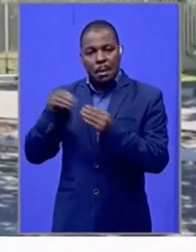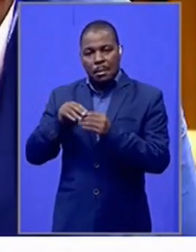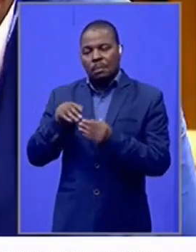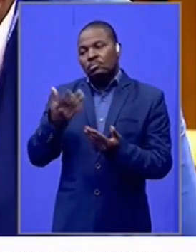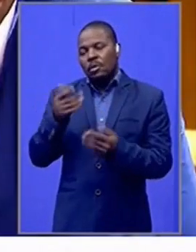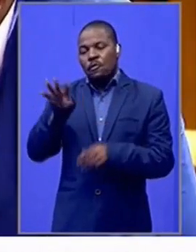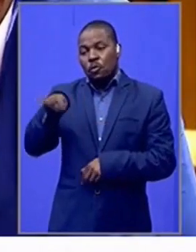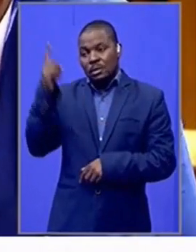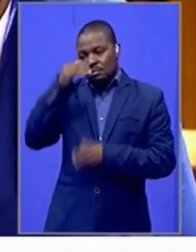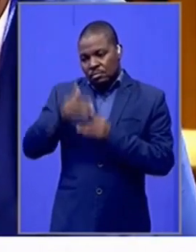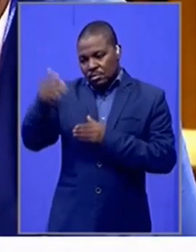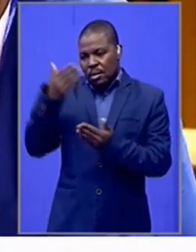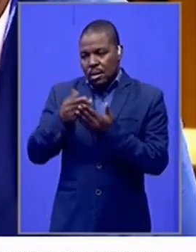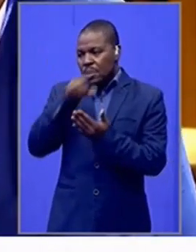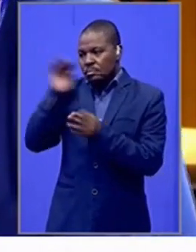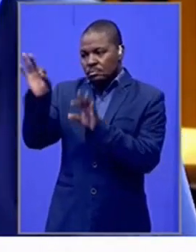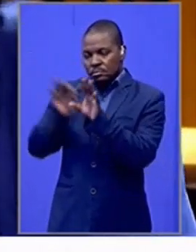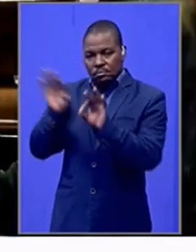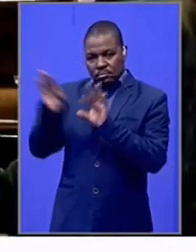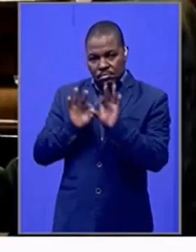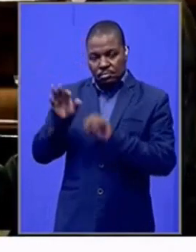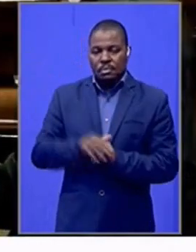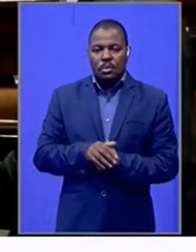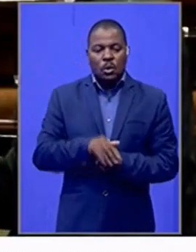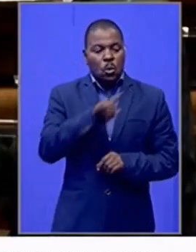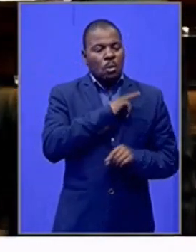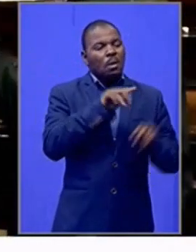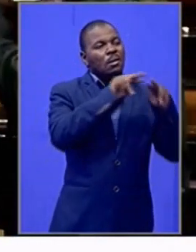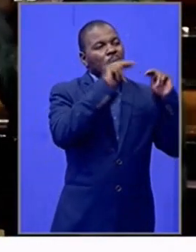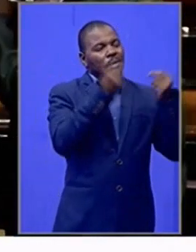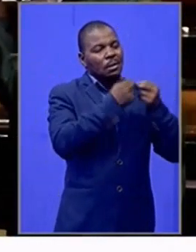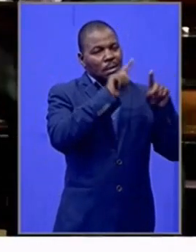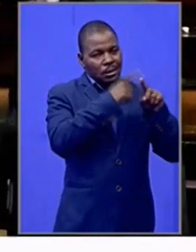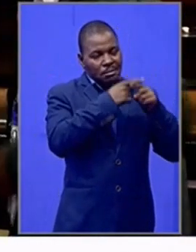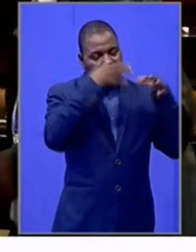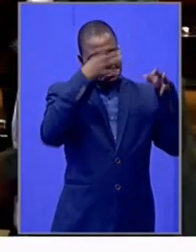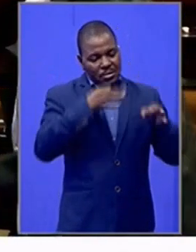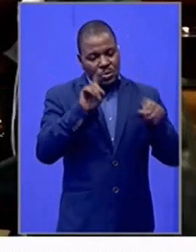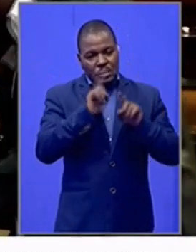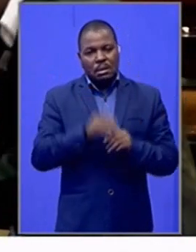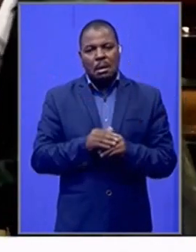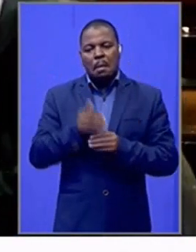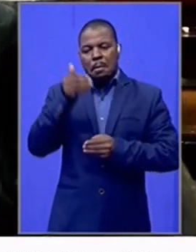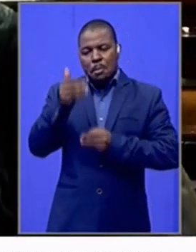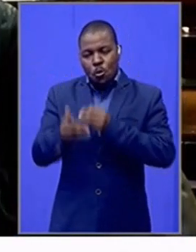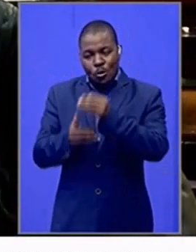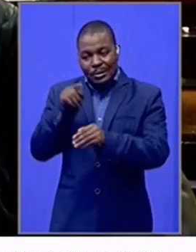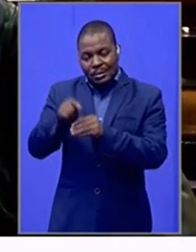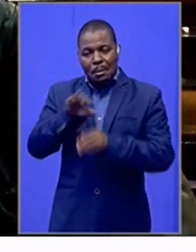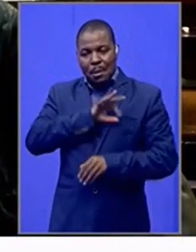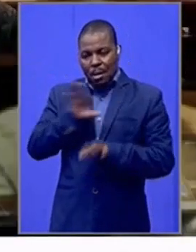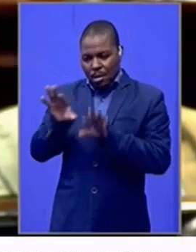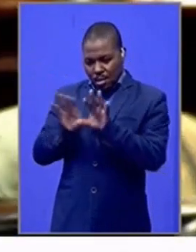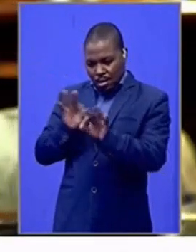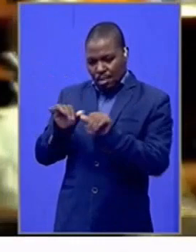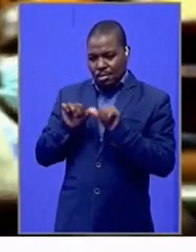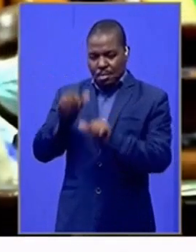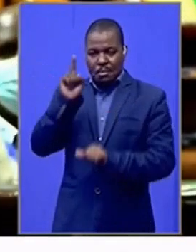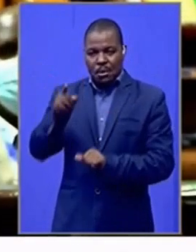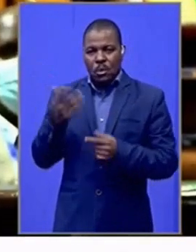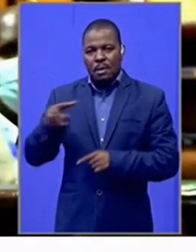bo-mmeyara. Seno se latela tshwetso ya komiti-phethisi ya Bosetshaba ya lekoko gore lenaneo la bonkgetheng la bomeyara le boelediwe kwa sedikeng